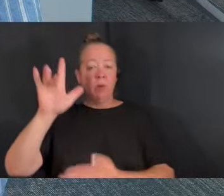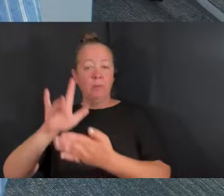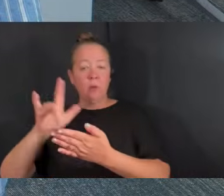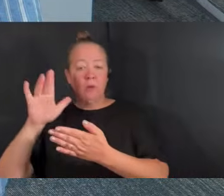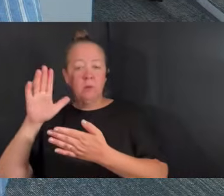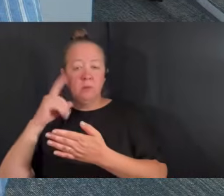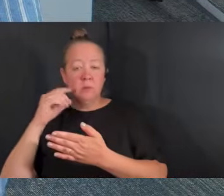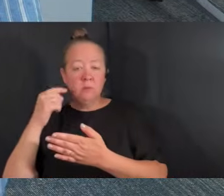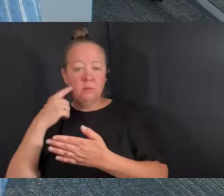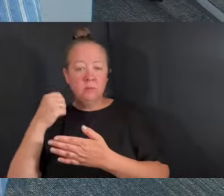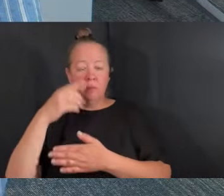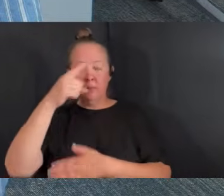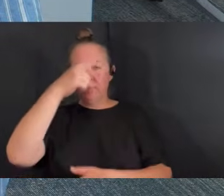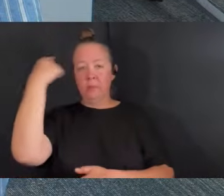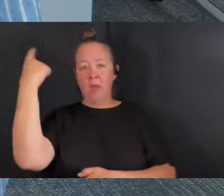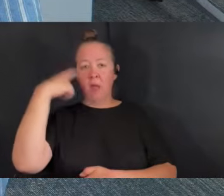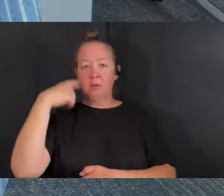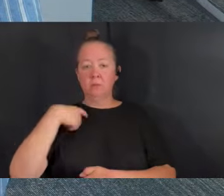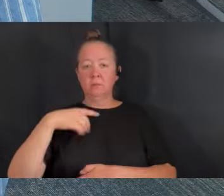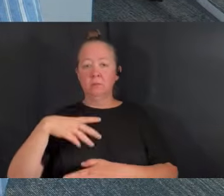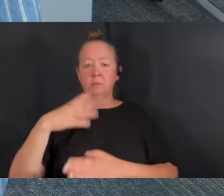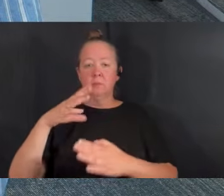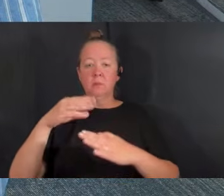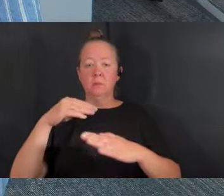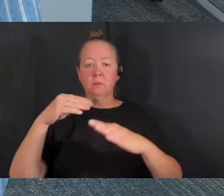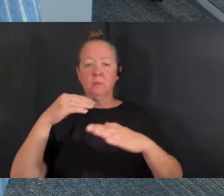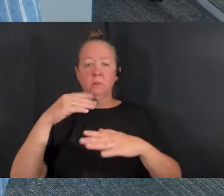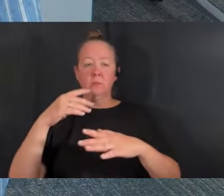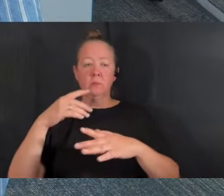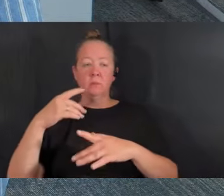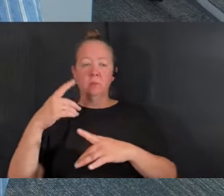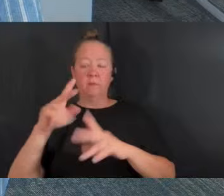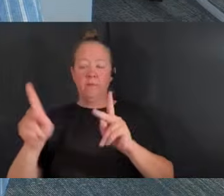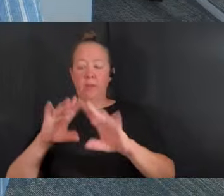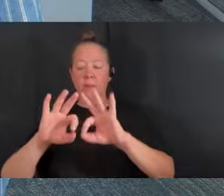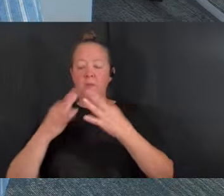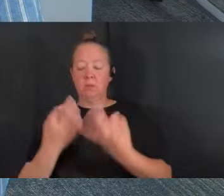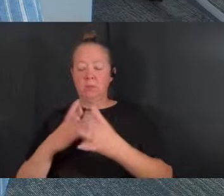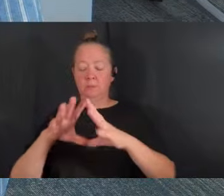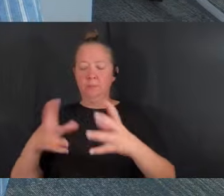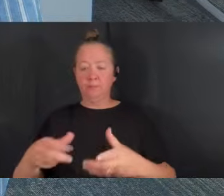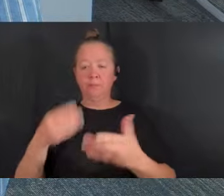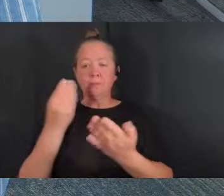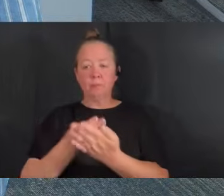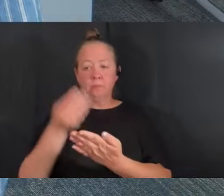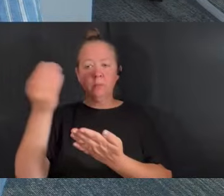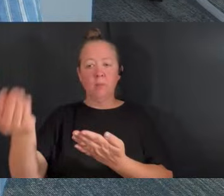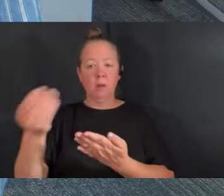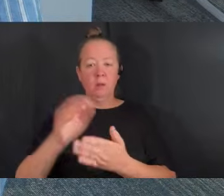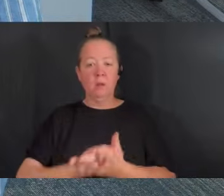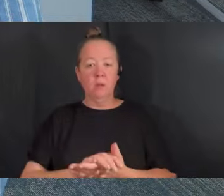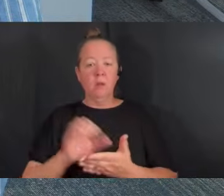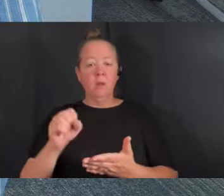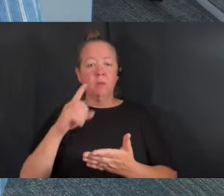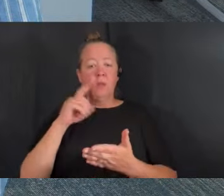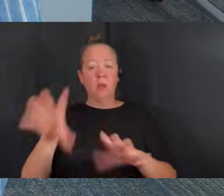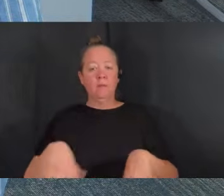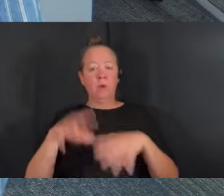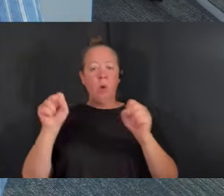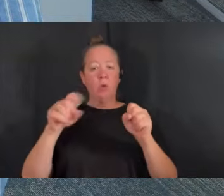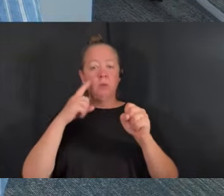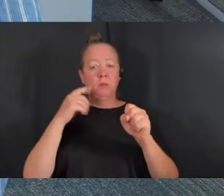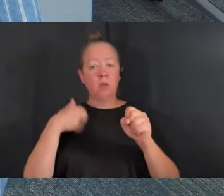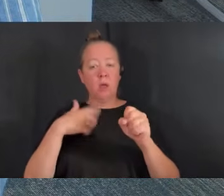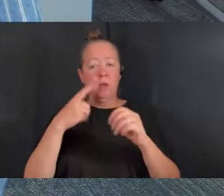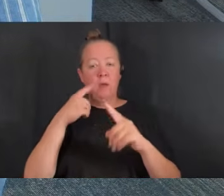Ward became a center of civil rights activism that produced a number of local African-American politicians. To add to its significance for